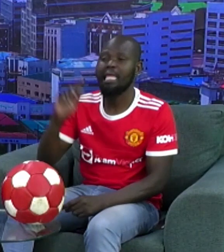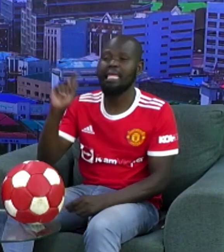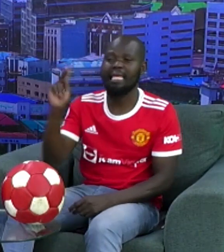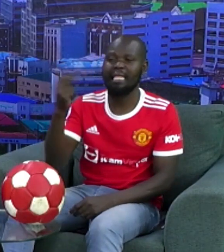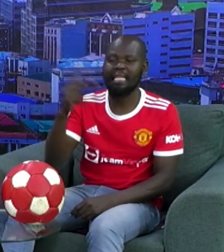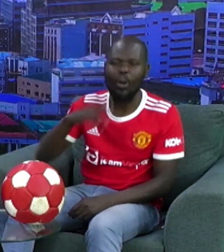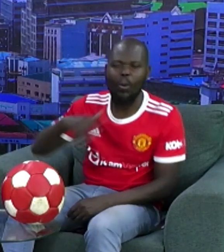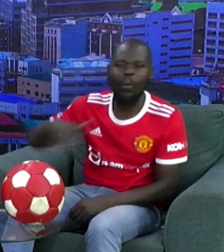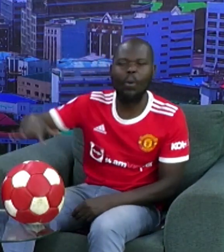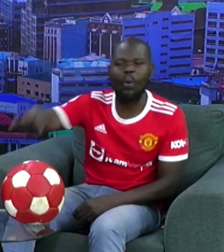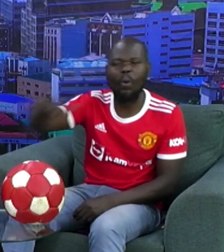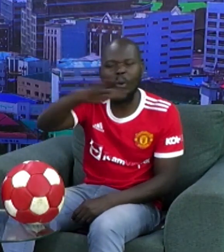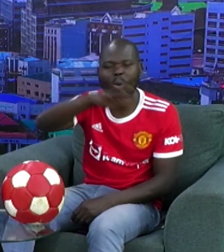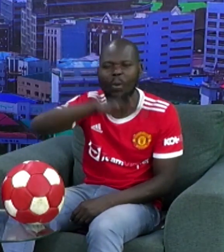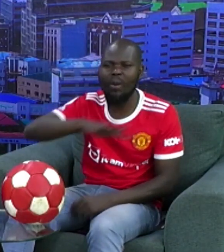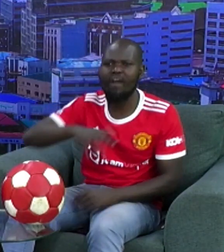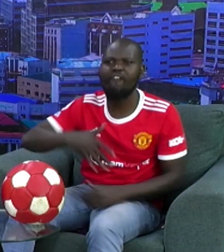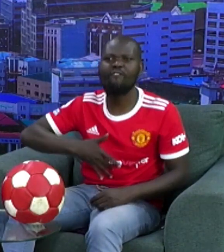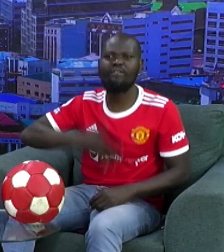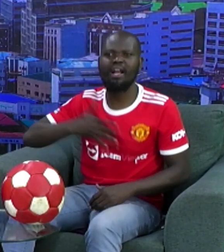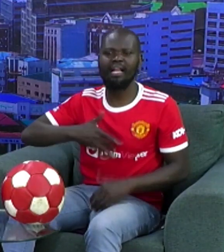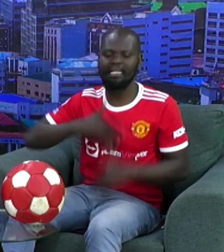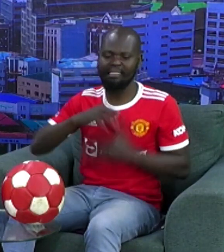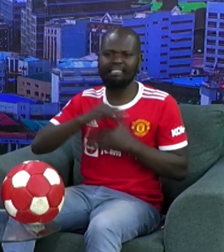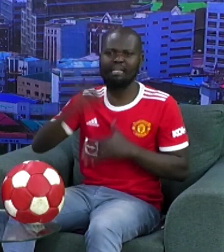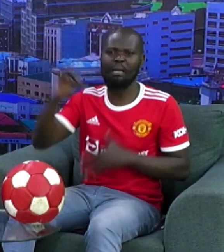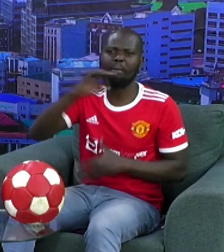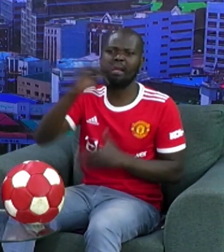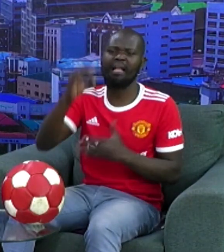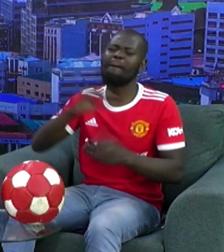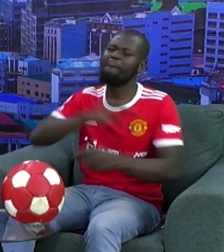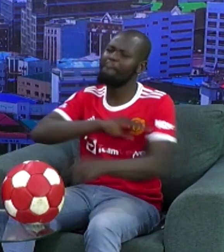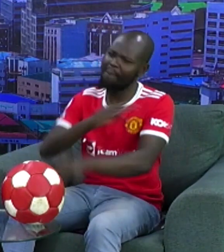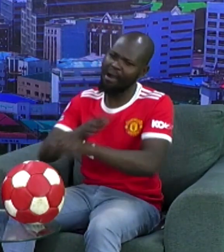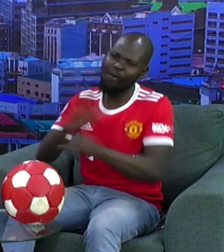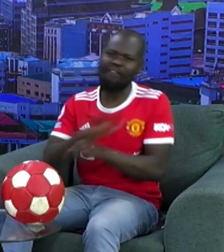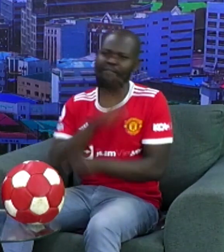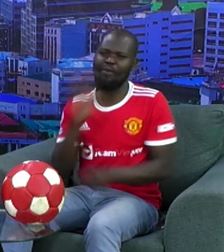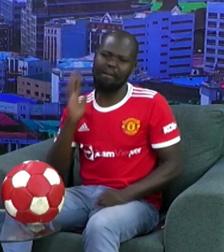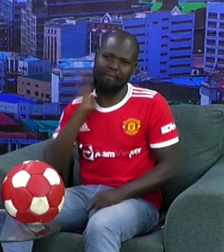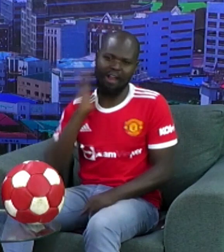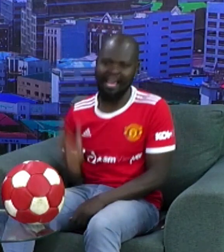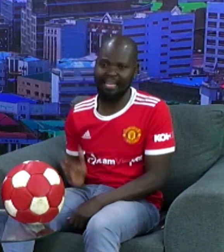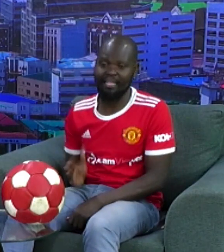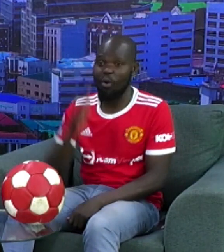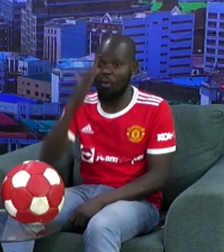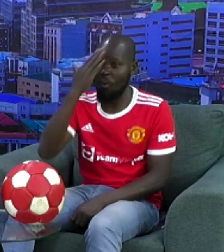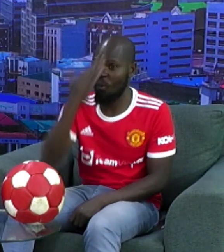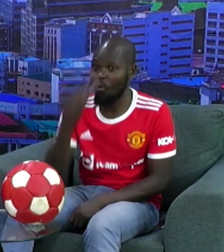You know, locally in Kenya, I feel the spirit